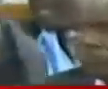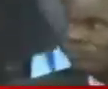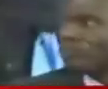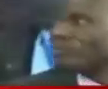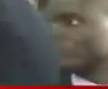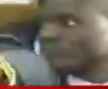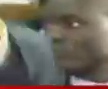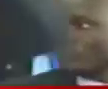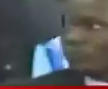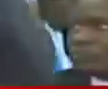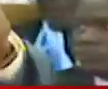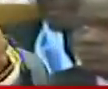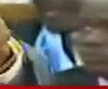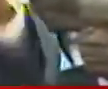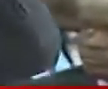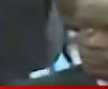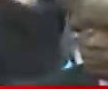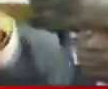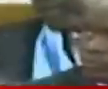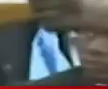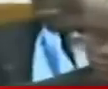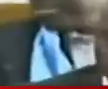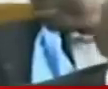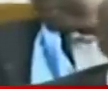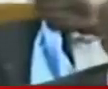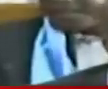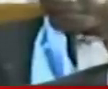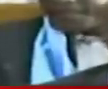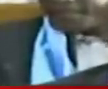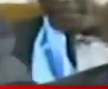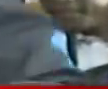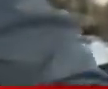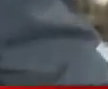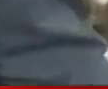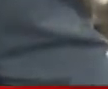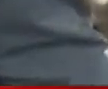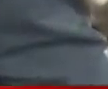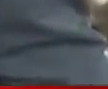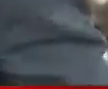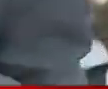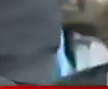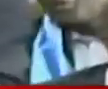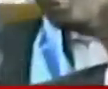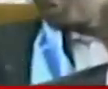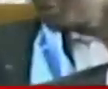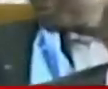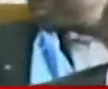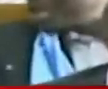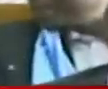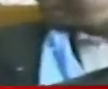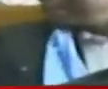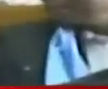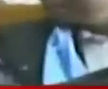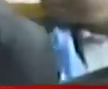ndio tunasema truth, justice and reconciliation. This happened in South Africa. In order to bring this country